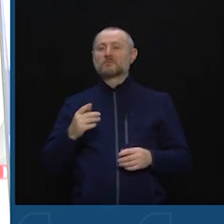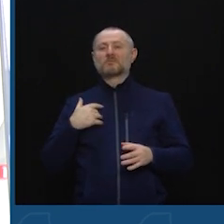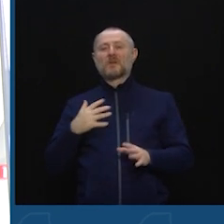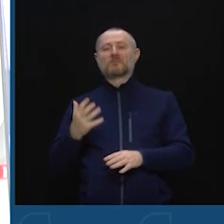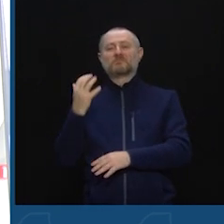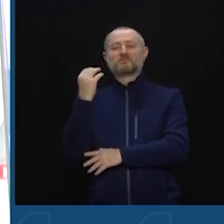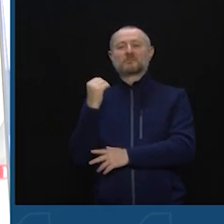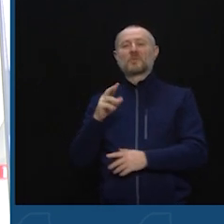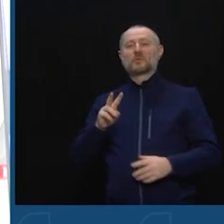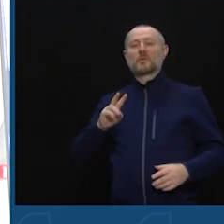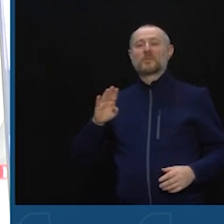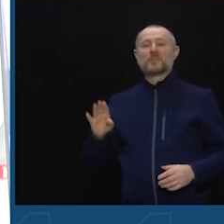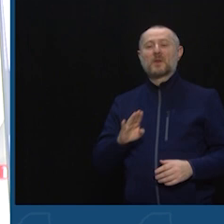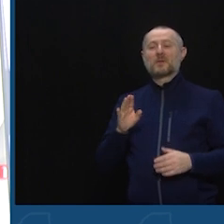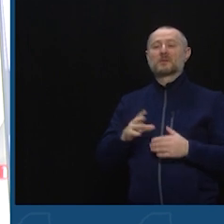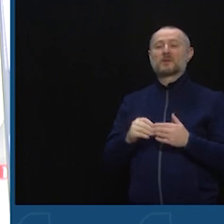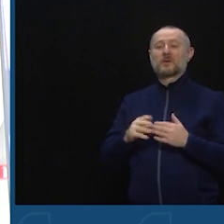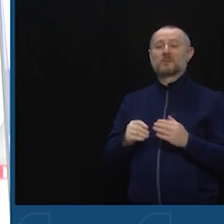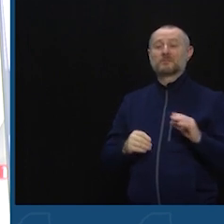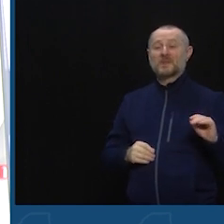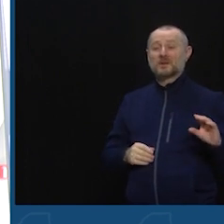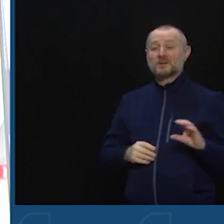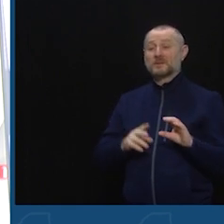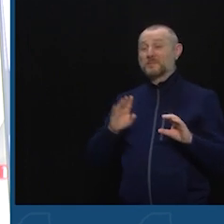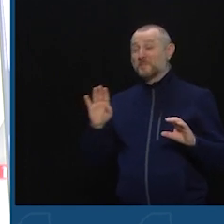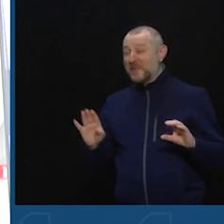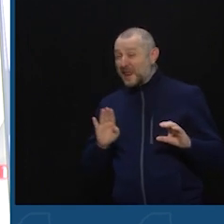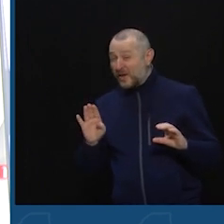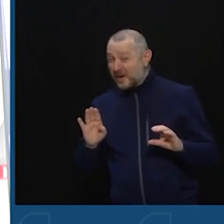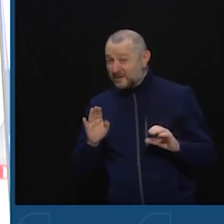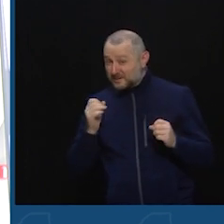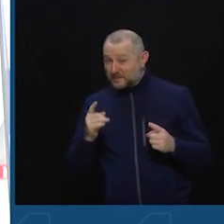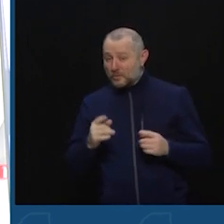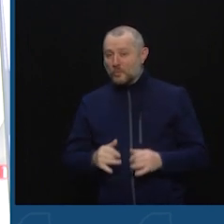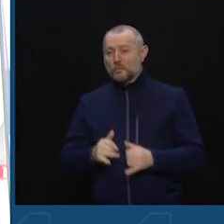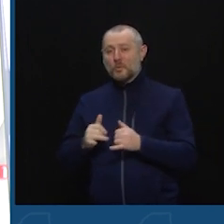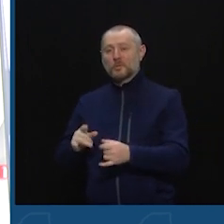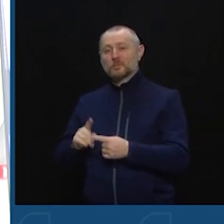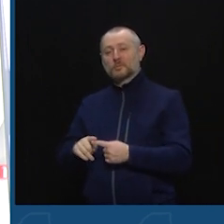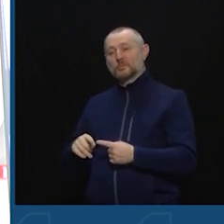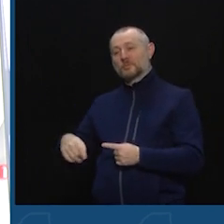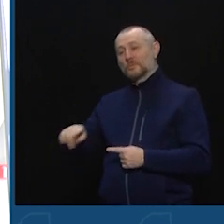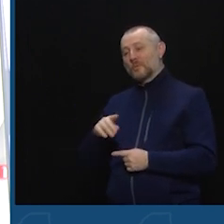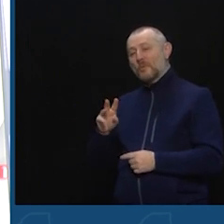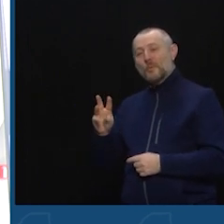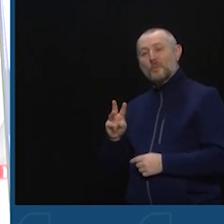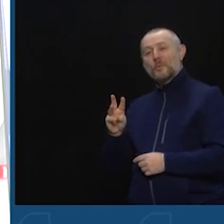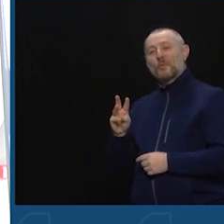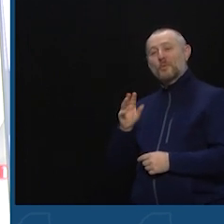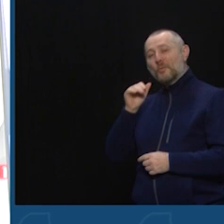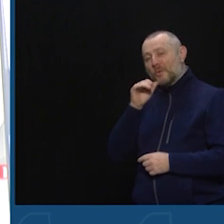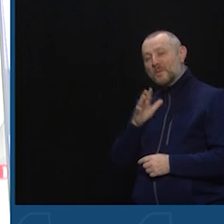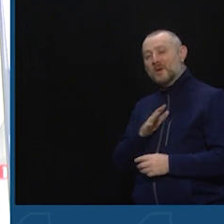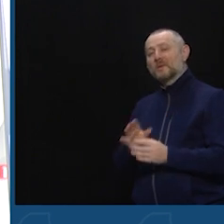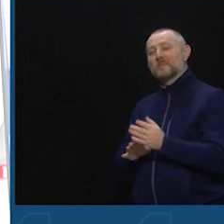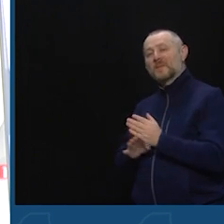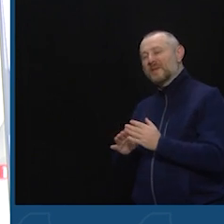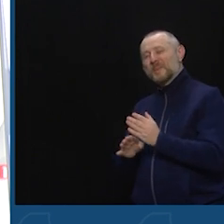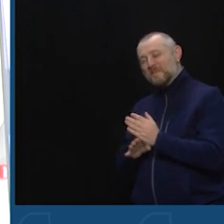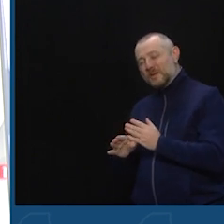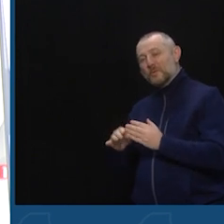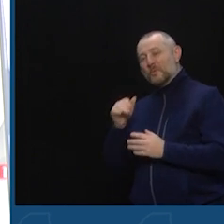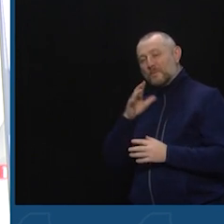billion, billion with a B, awarded to minority and women-owned businesses, and that is more than any